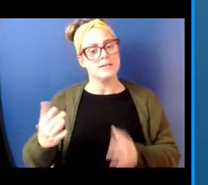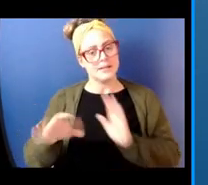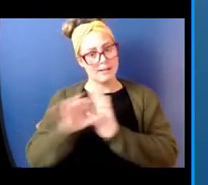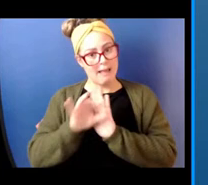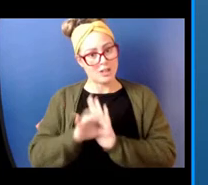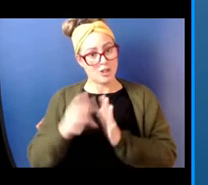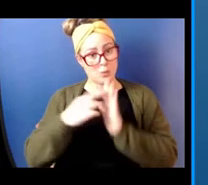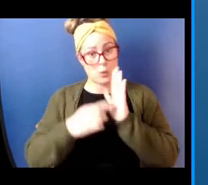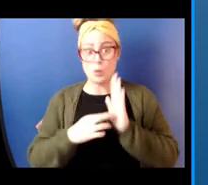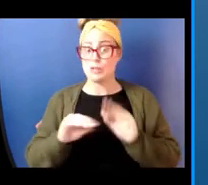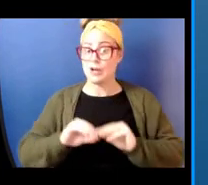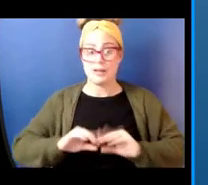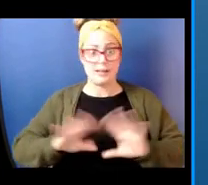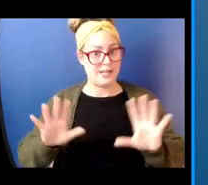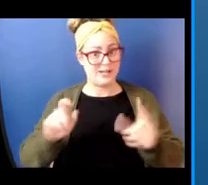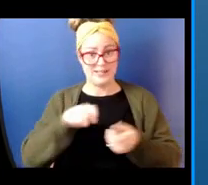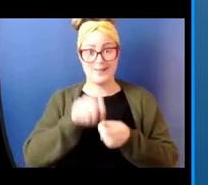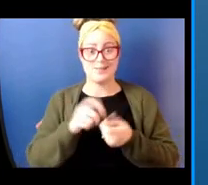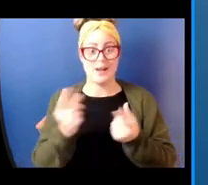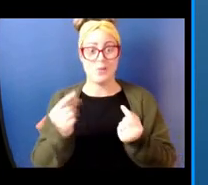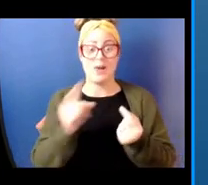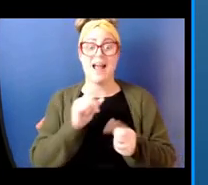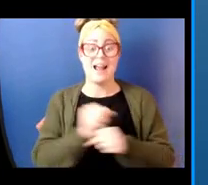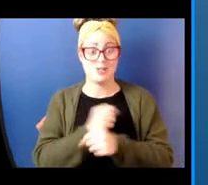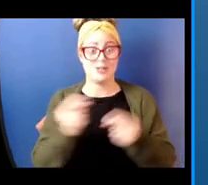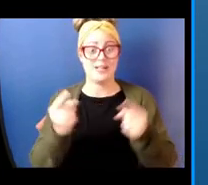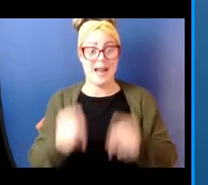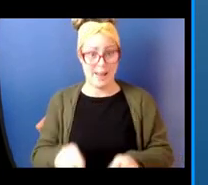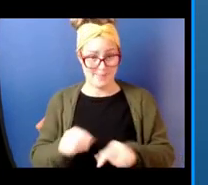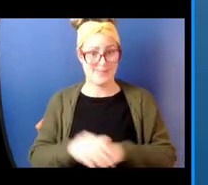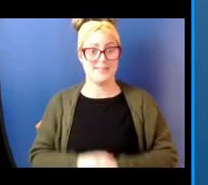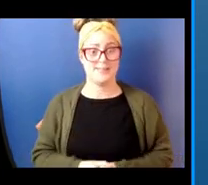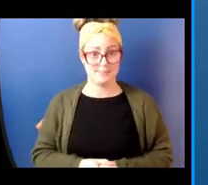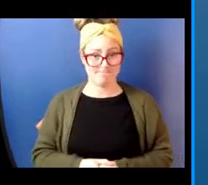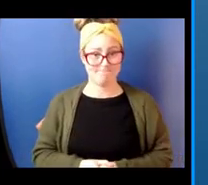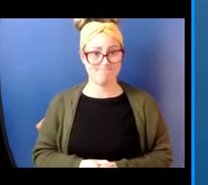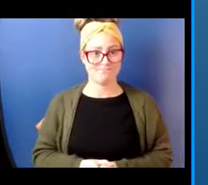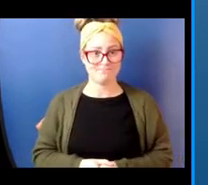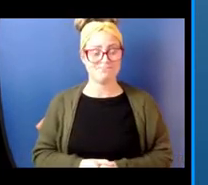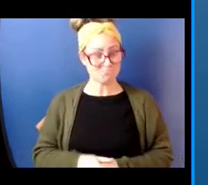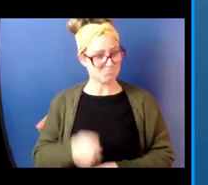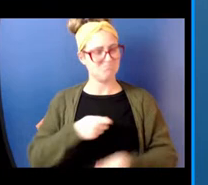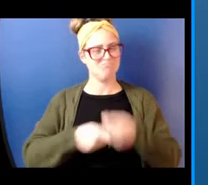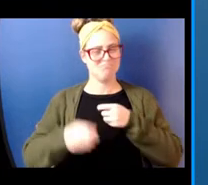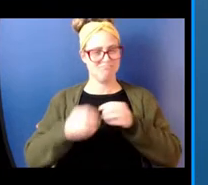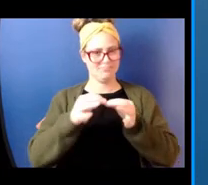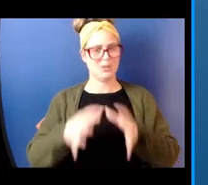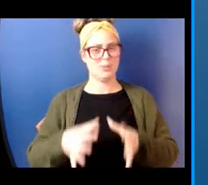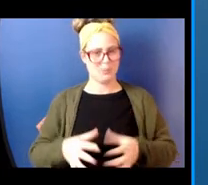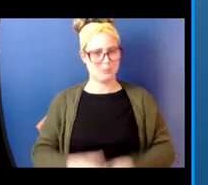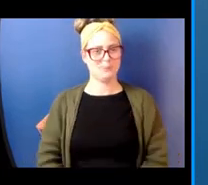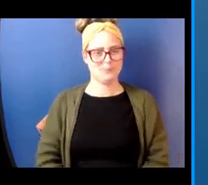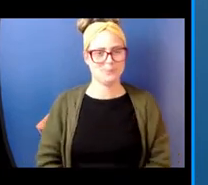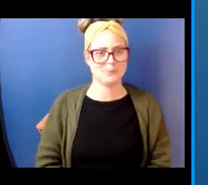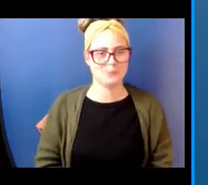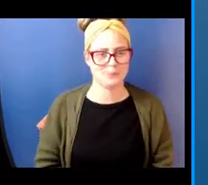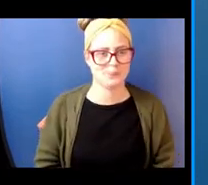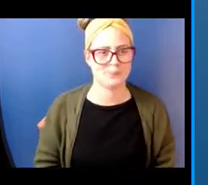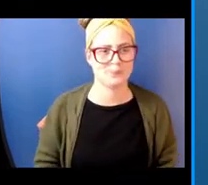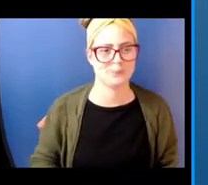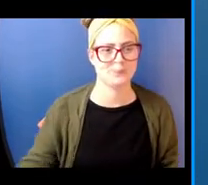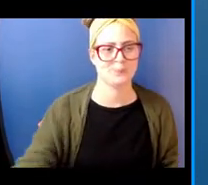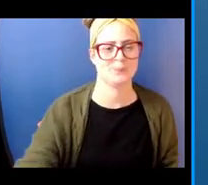what happens excuse me um and this is Rule 21 of the delegate selection